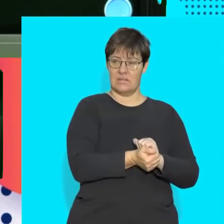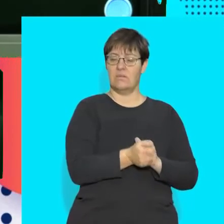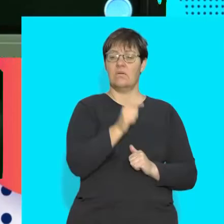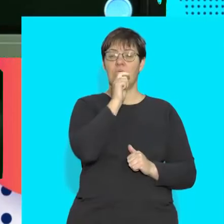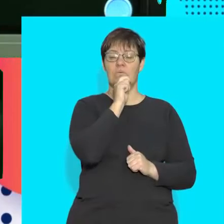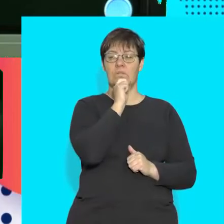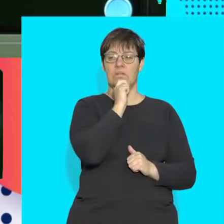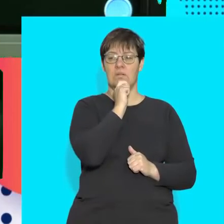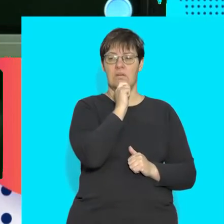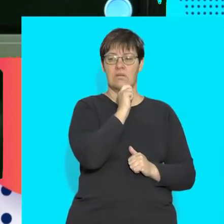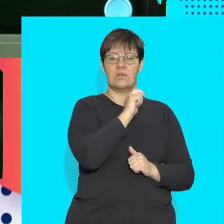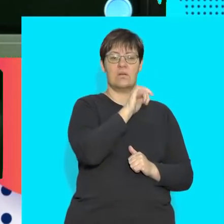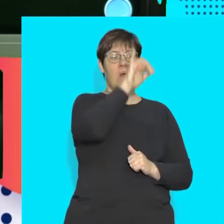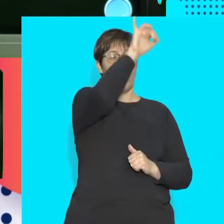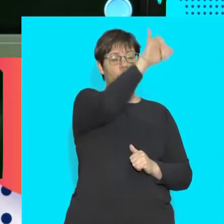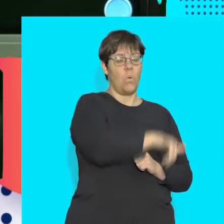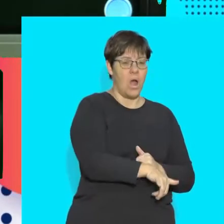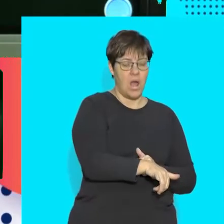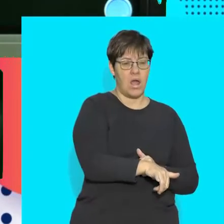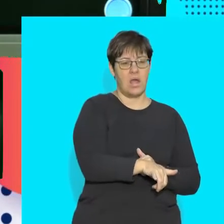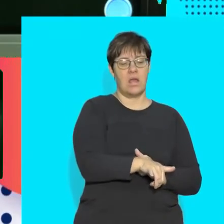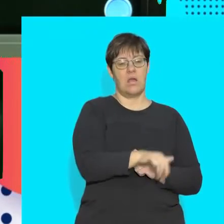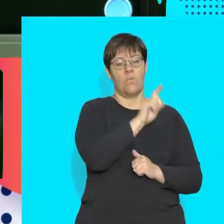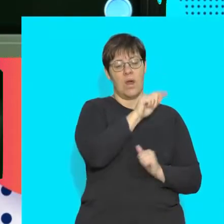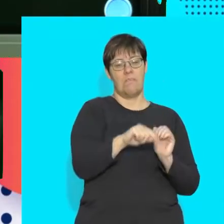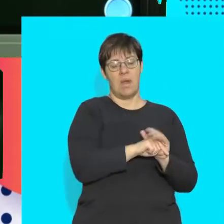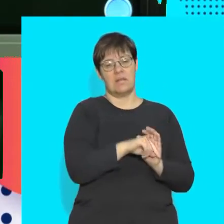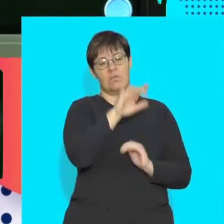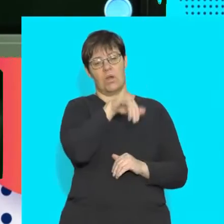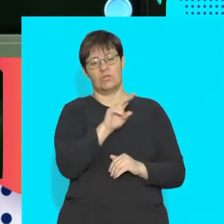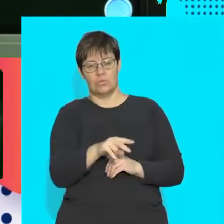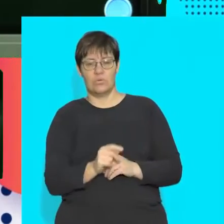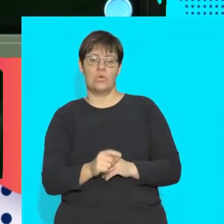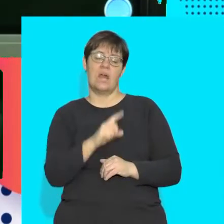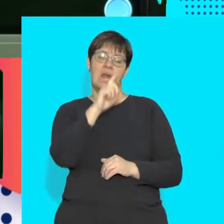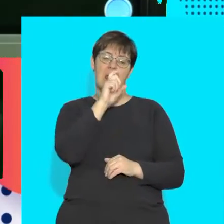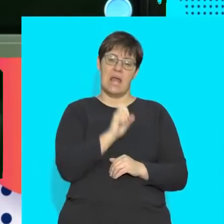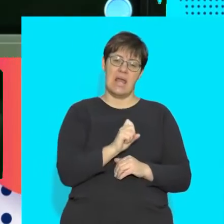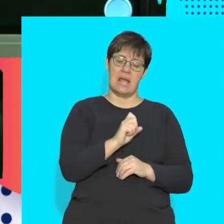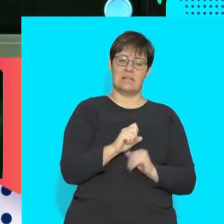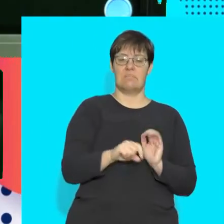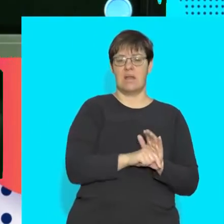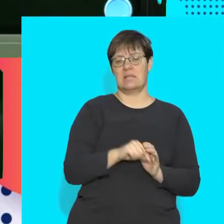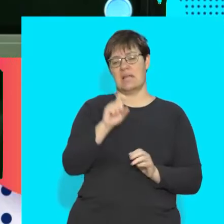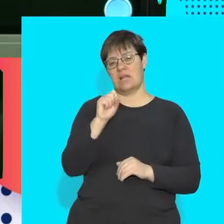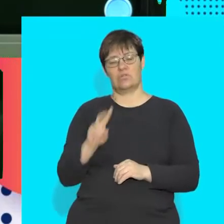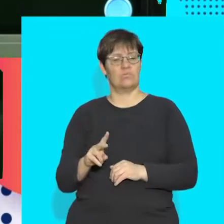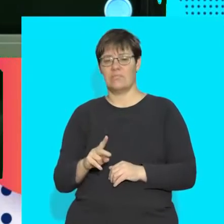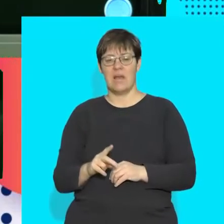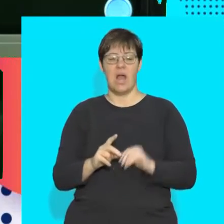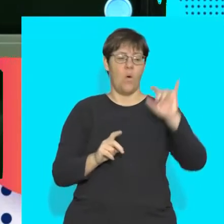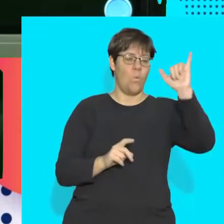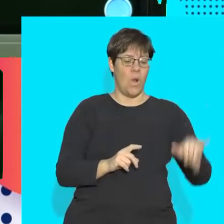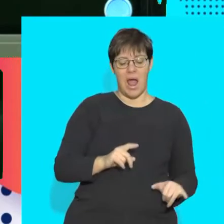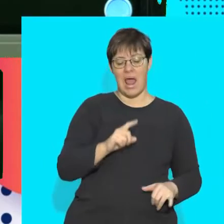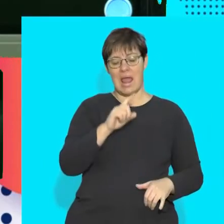use y1 minus y2 over x1 minus x2. We can't use y's and x's